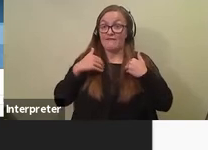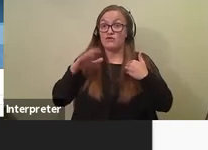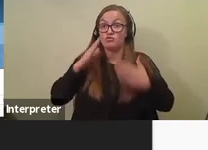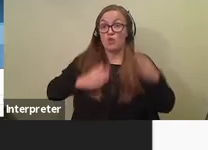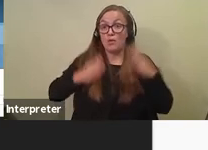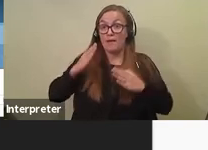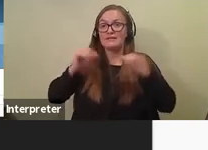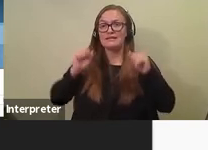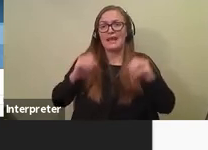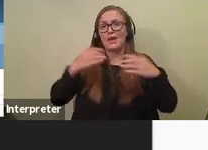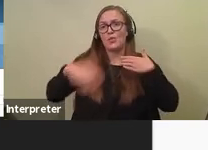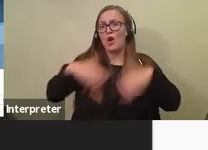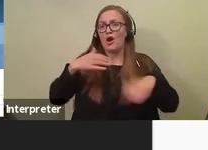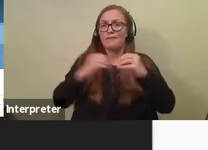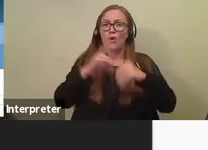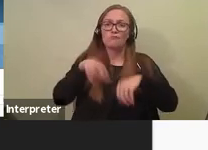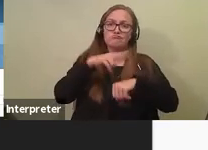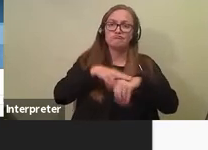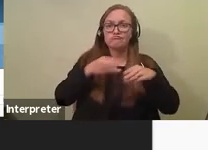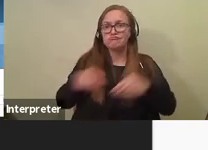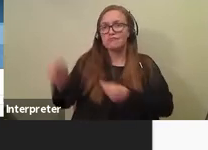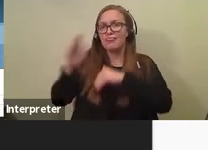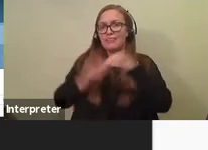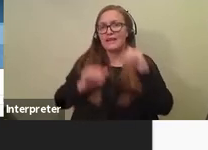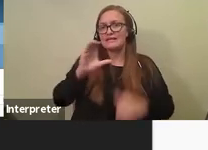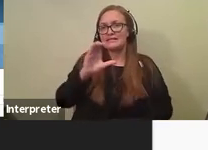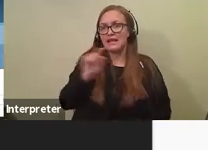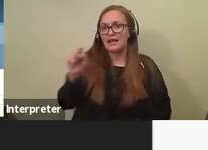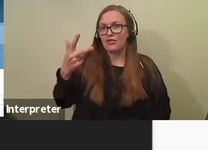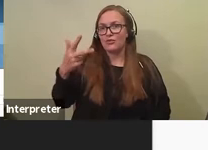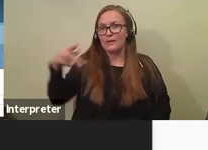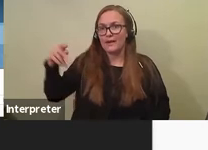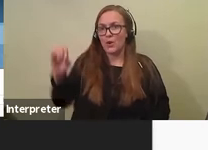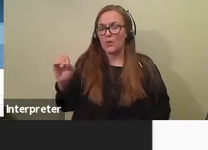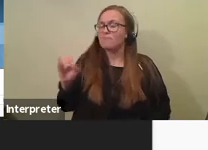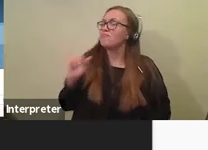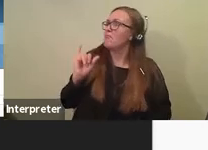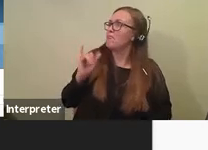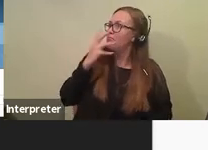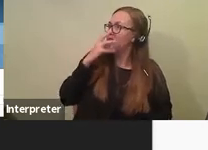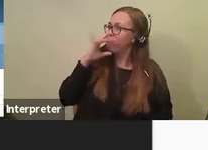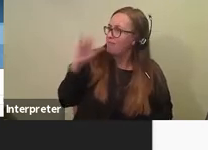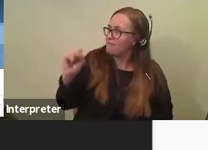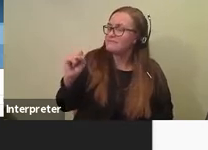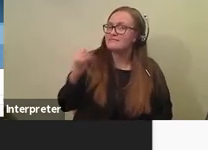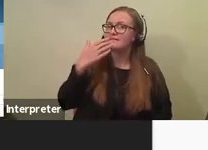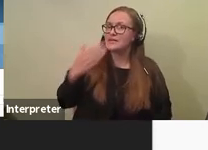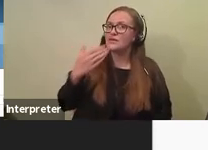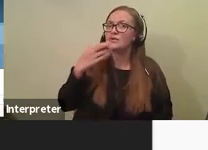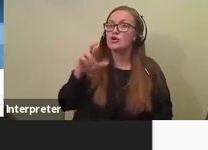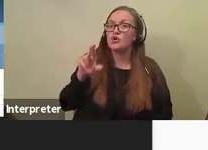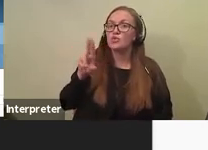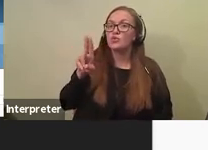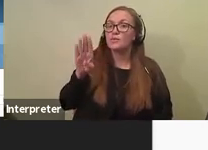gracefully than C-3PO can, even today. Very fascinating, thank you. Another question here comes to you from Ruben,